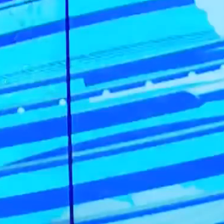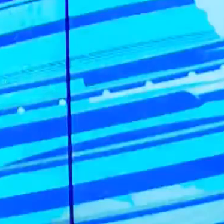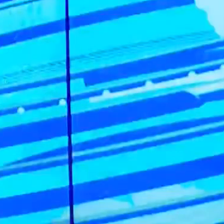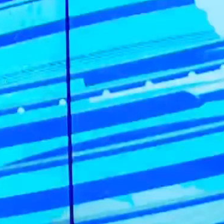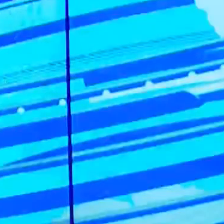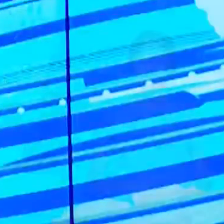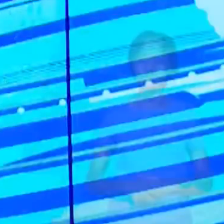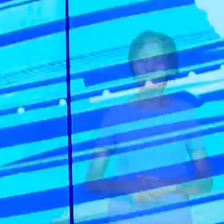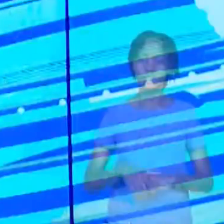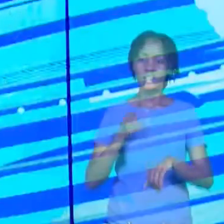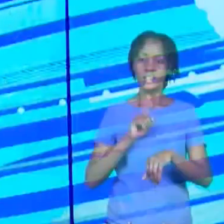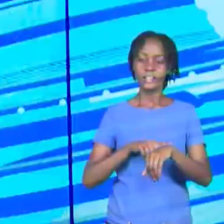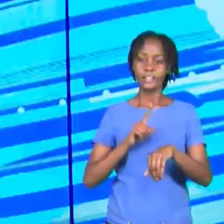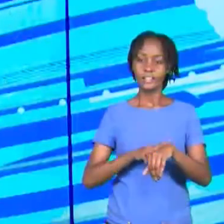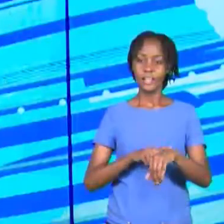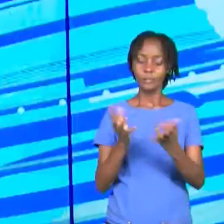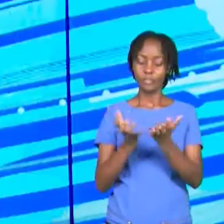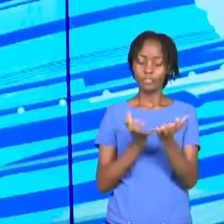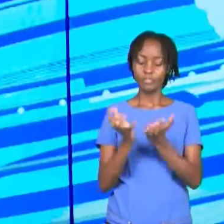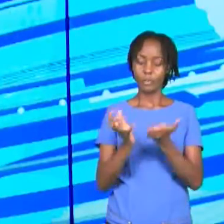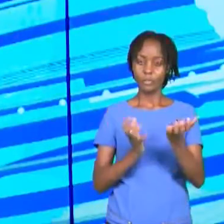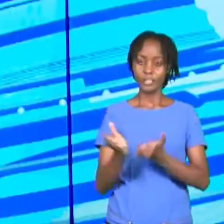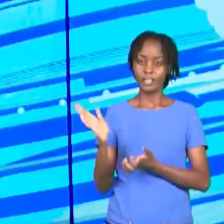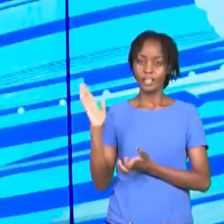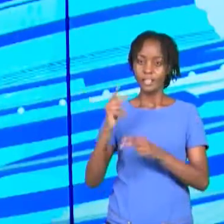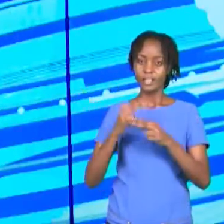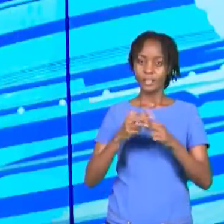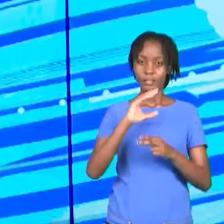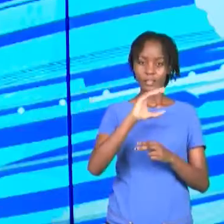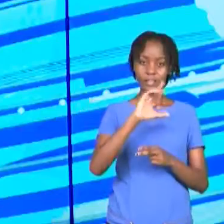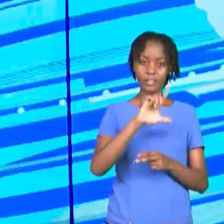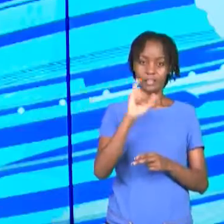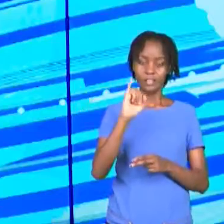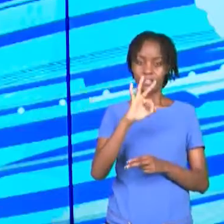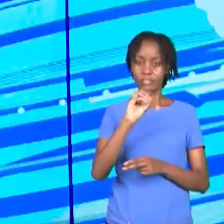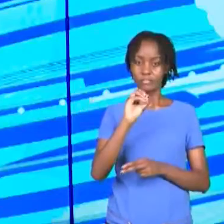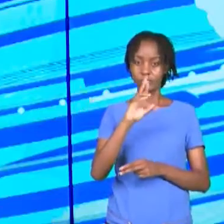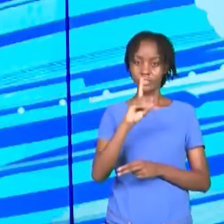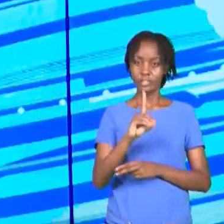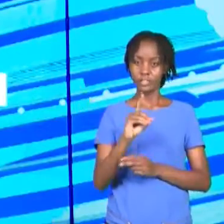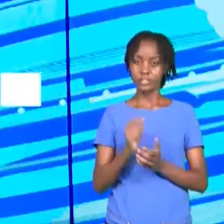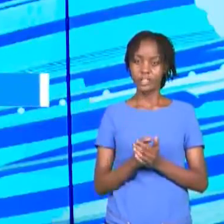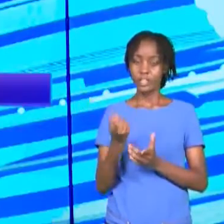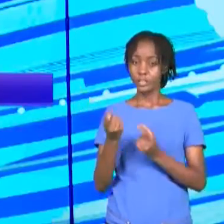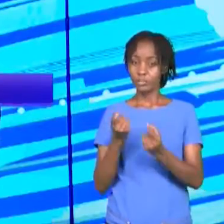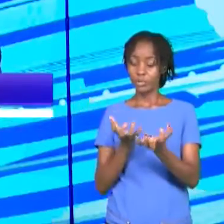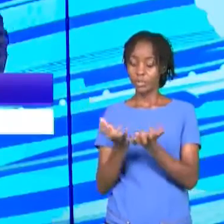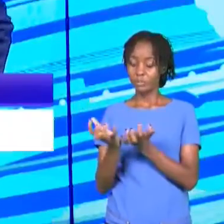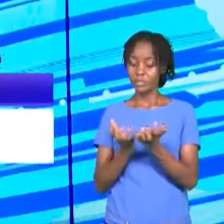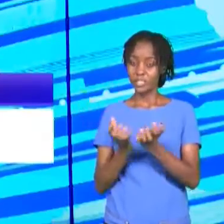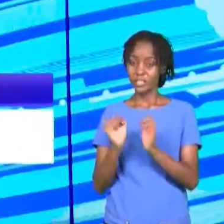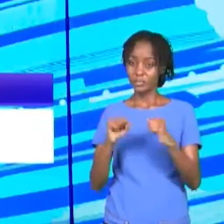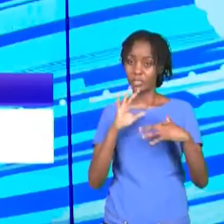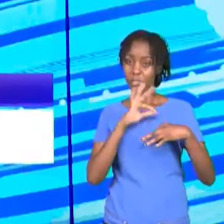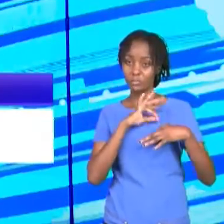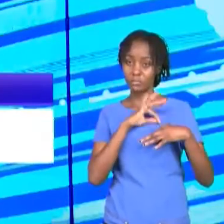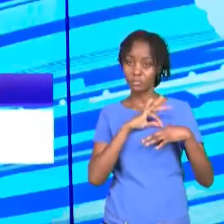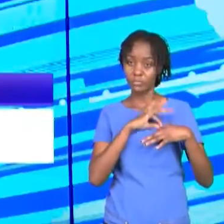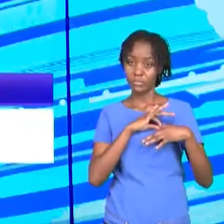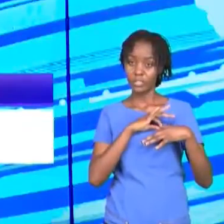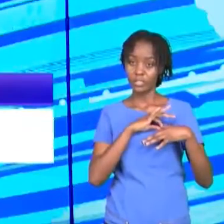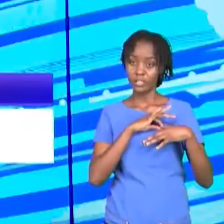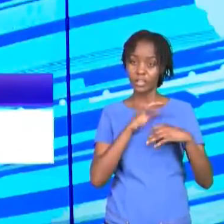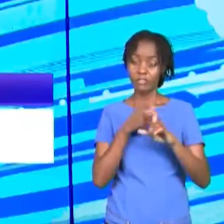Right, it's time for business. My name is Clifford Ndobi. Small and medium enterprises in Kenya are set to benefit from financial